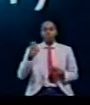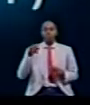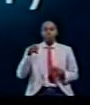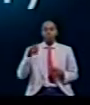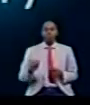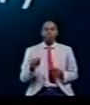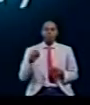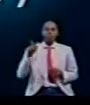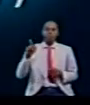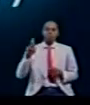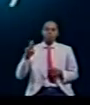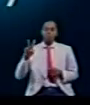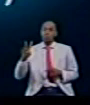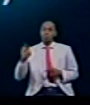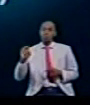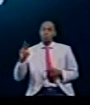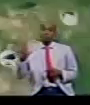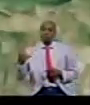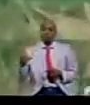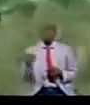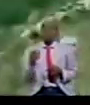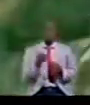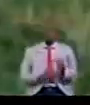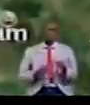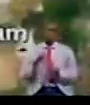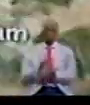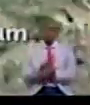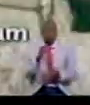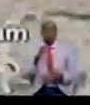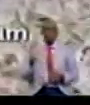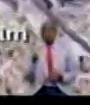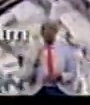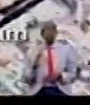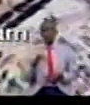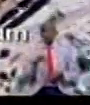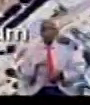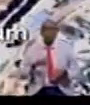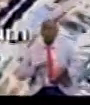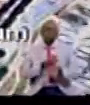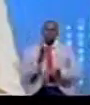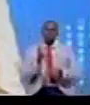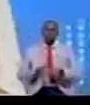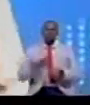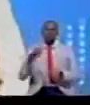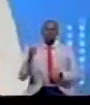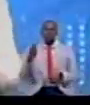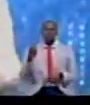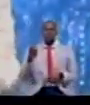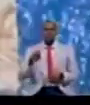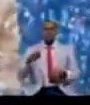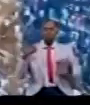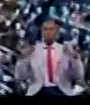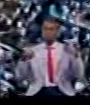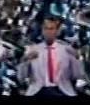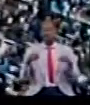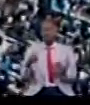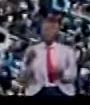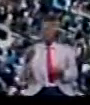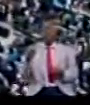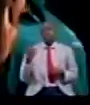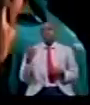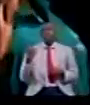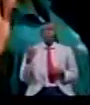categories. And I'm going to mention some of them. Do you know some are experiencing that storm of